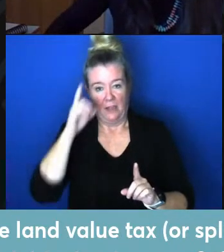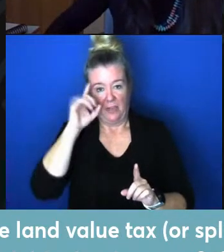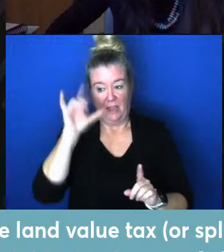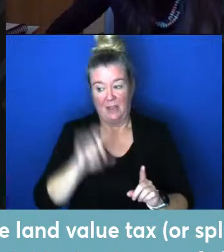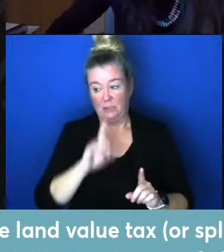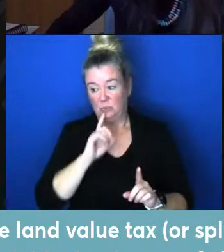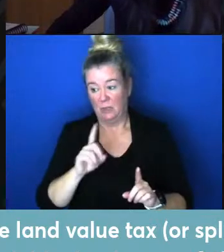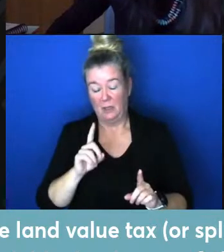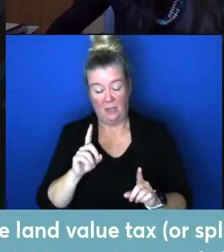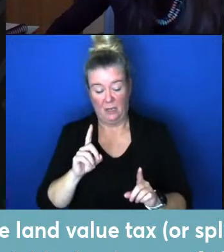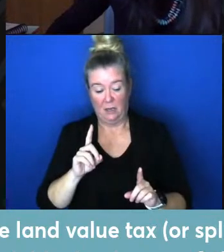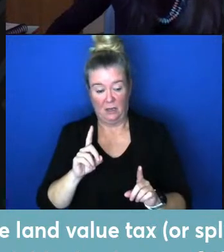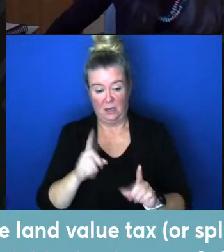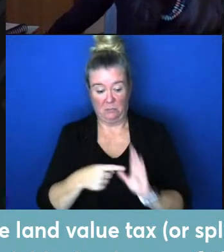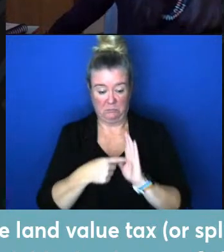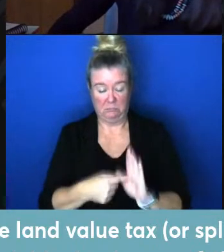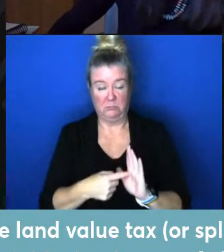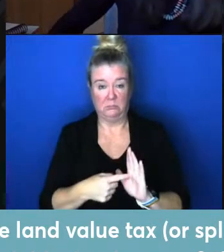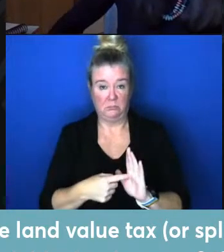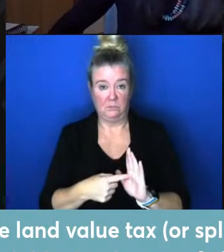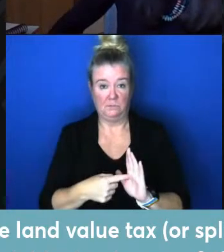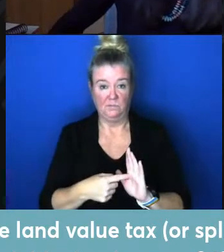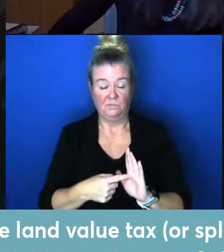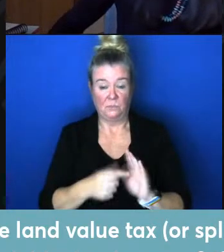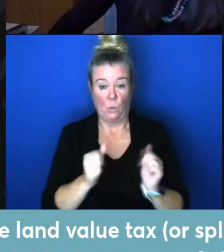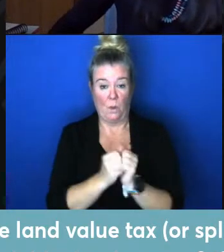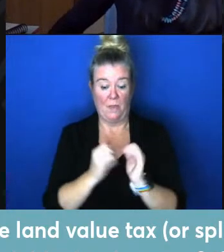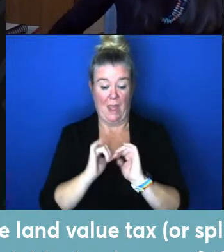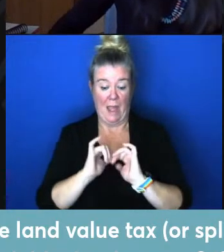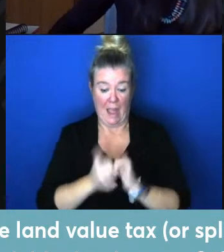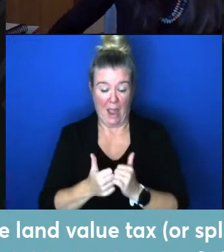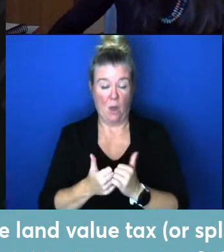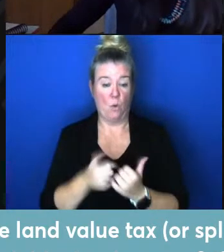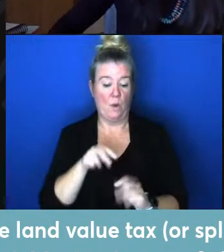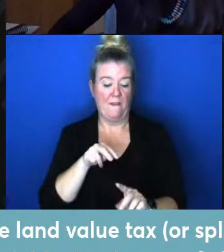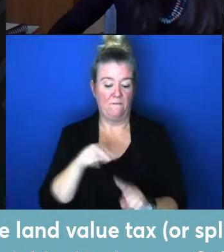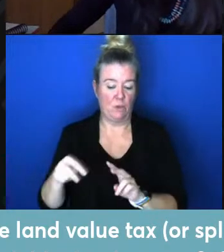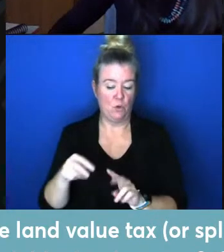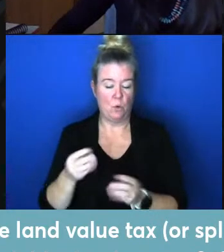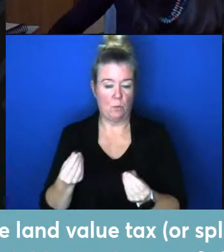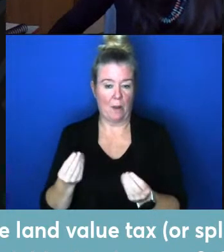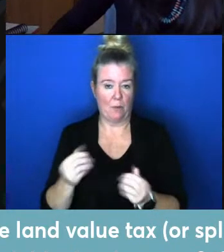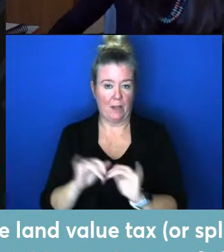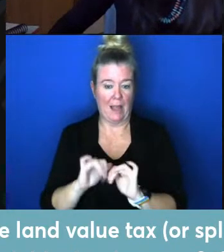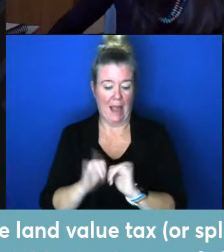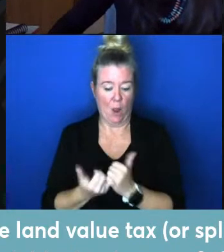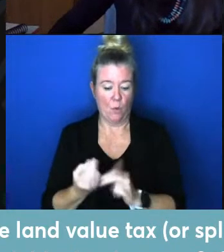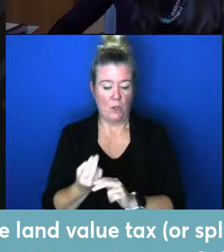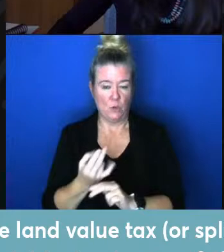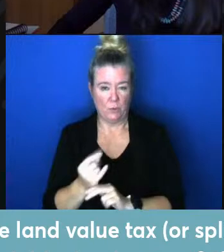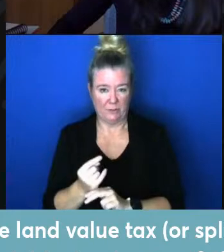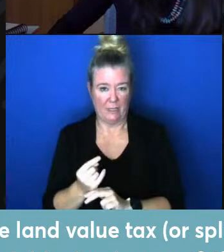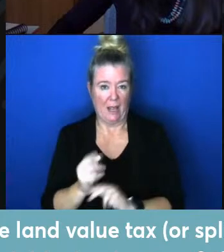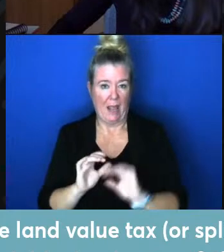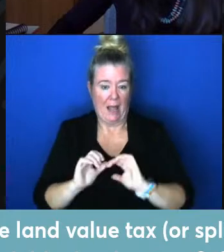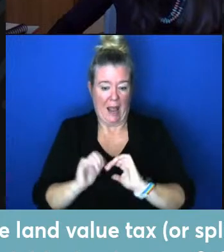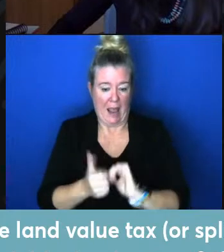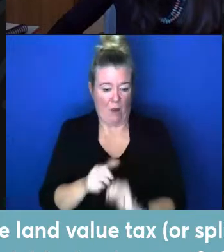really grounded in how we view property, the use of property, and how